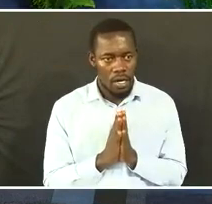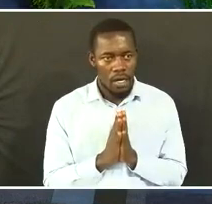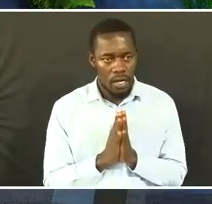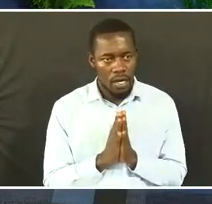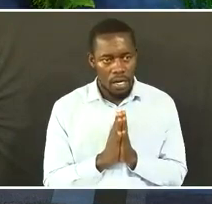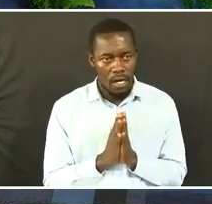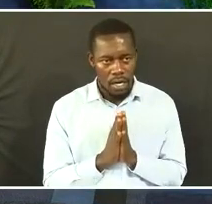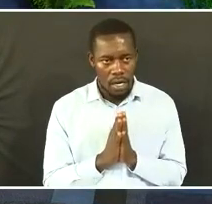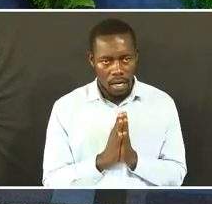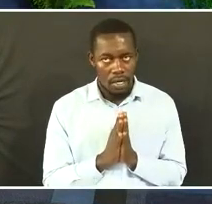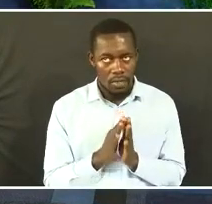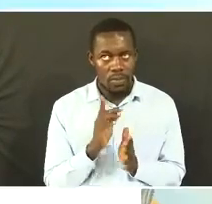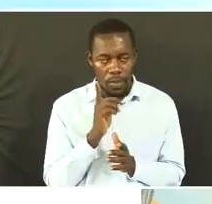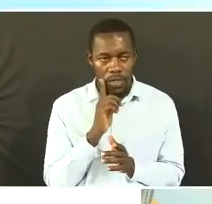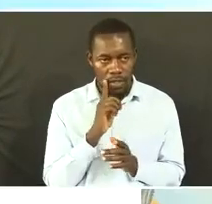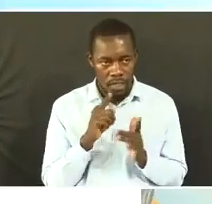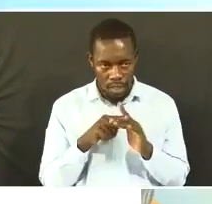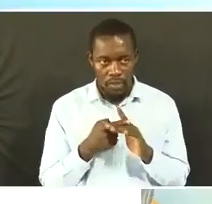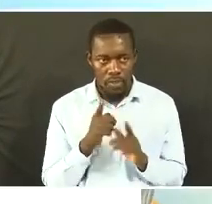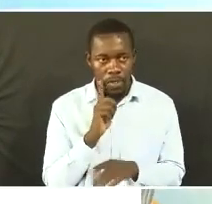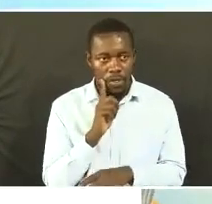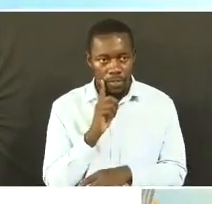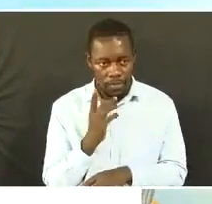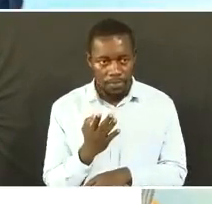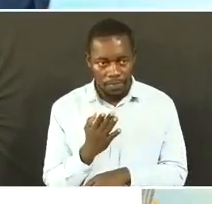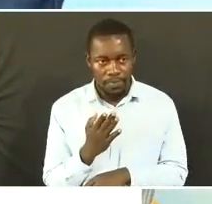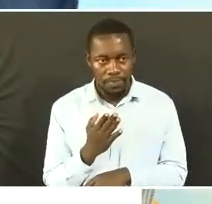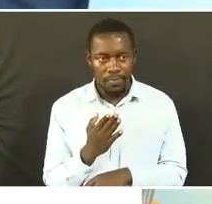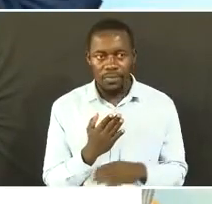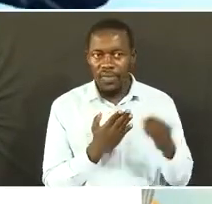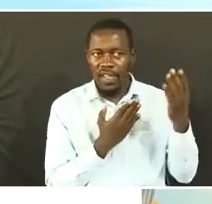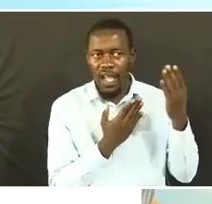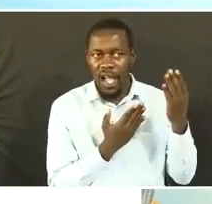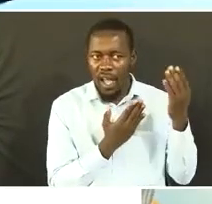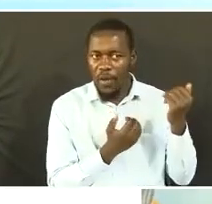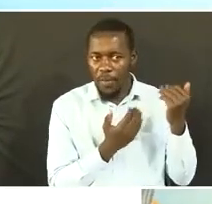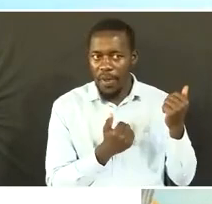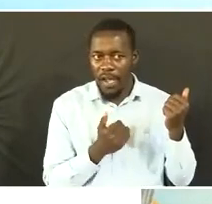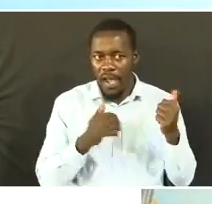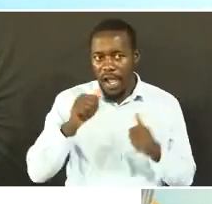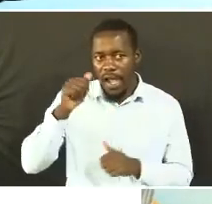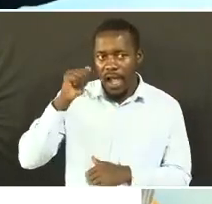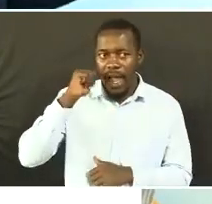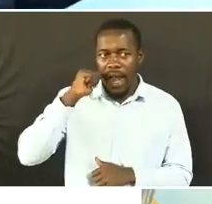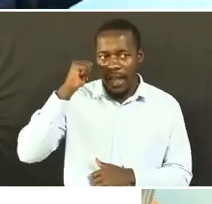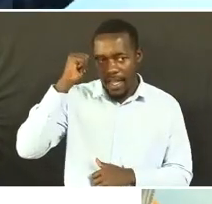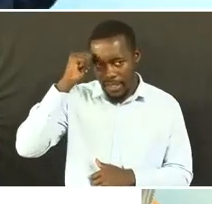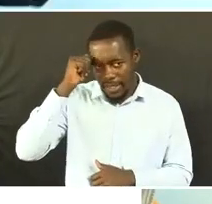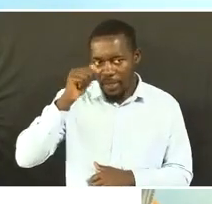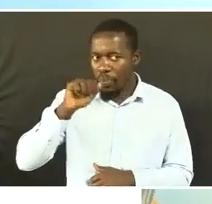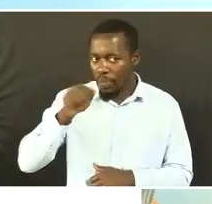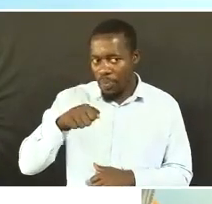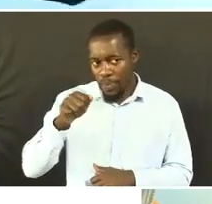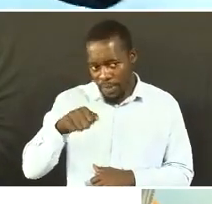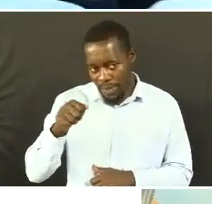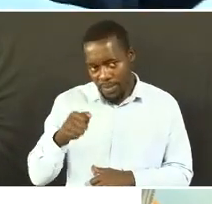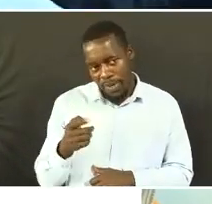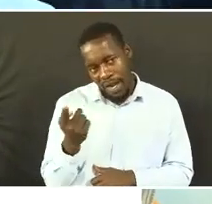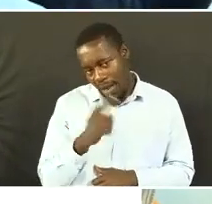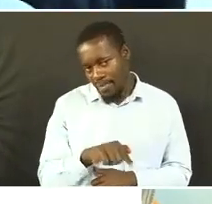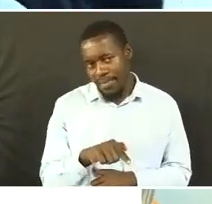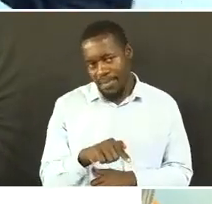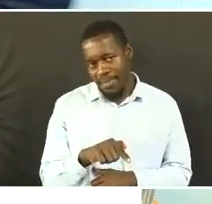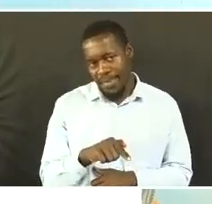so all of us are youthful. Amen? I hope the adults will not just turn and say, hey, the preacher has come. Watch our ongeleshe,